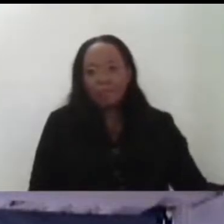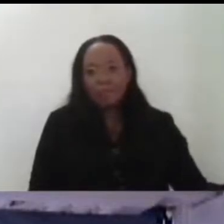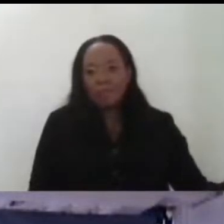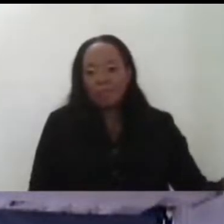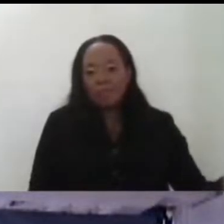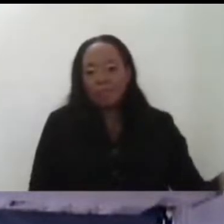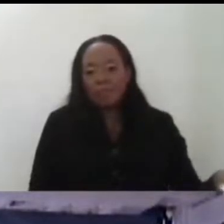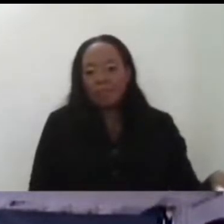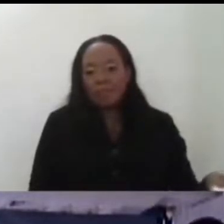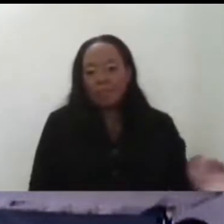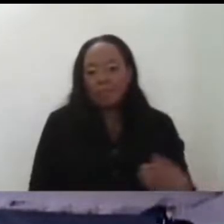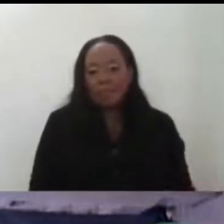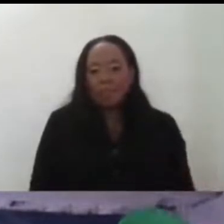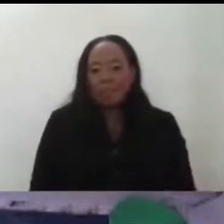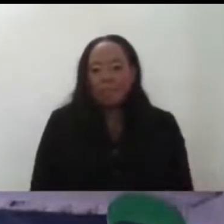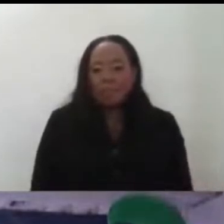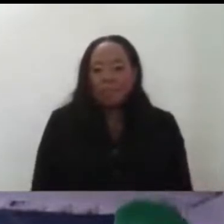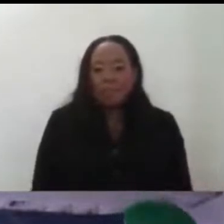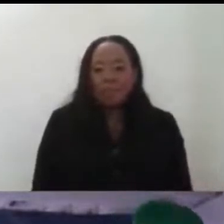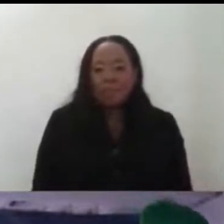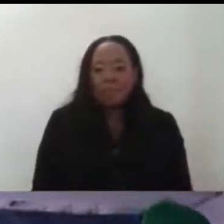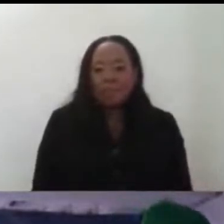I did enjoy this one.